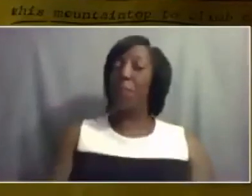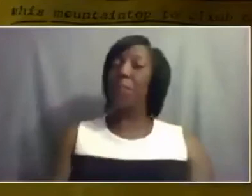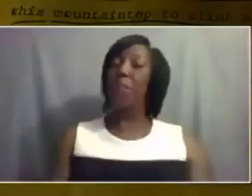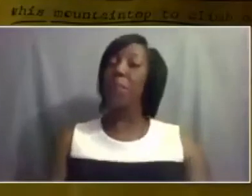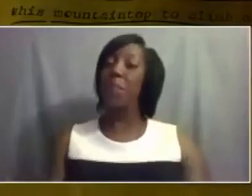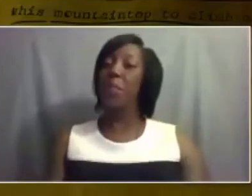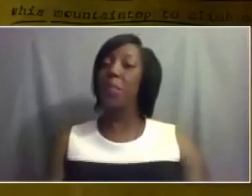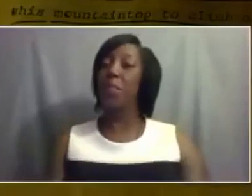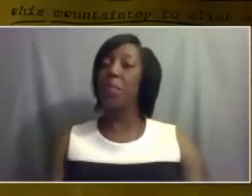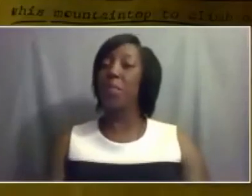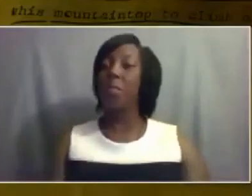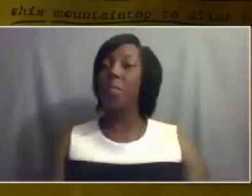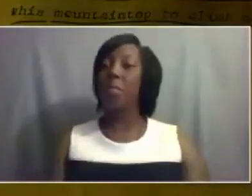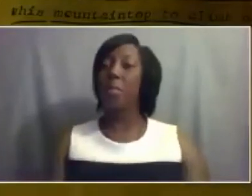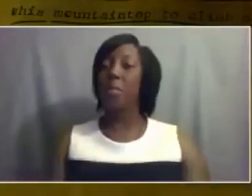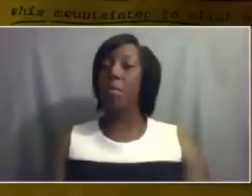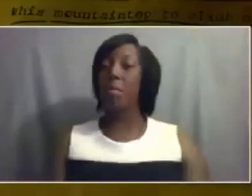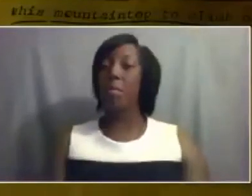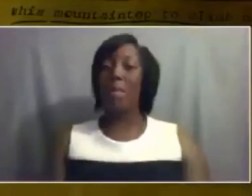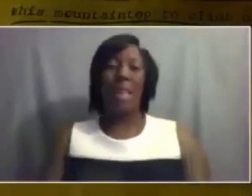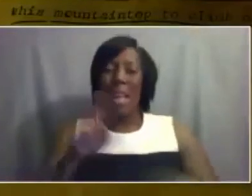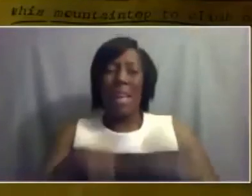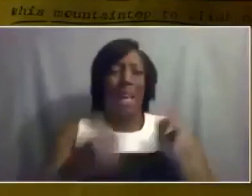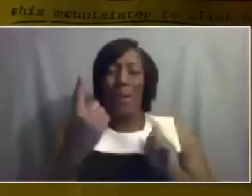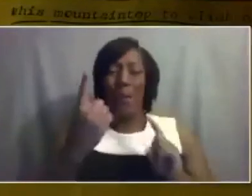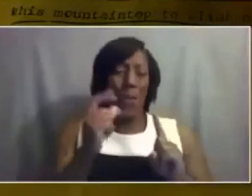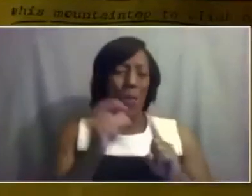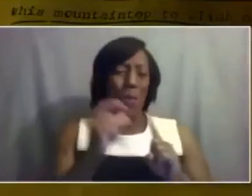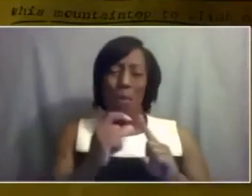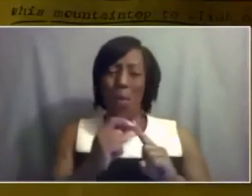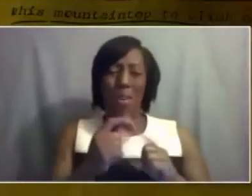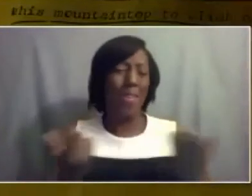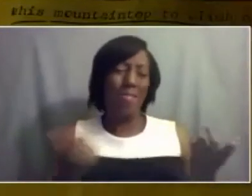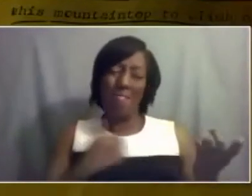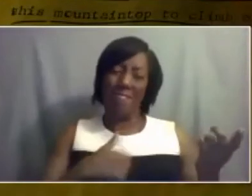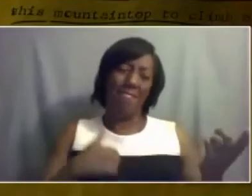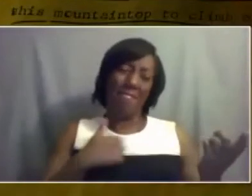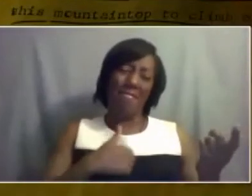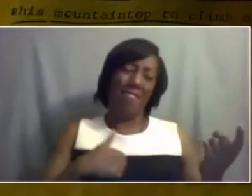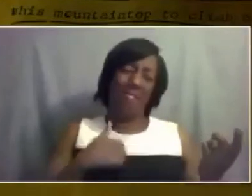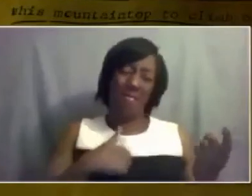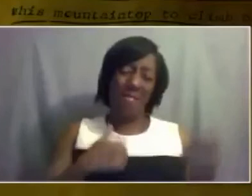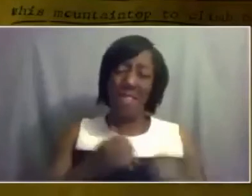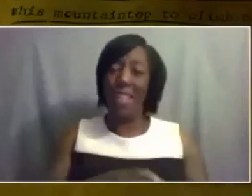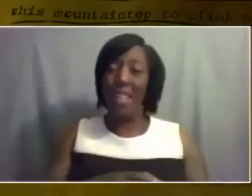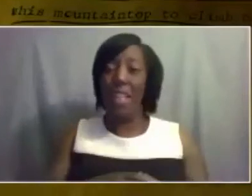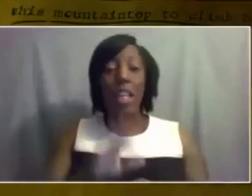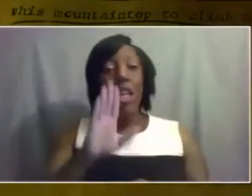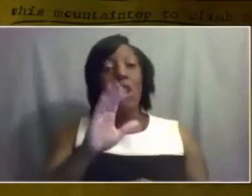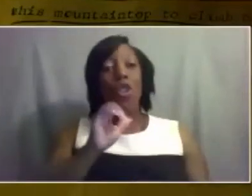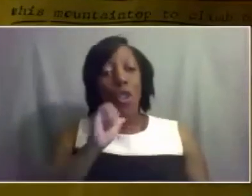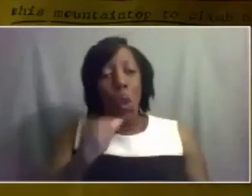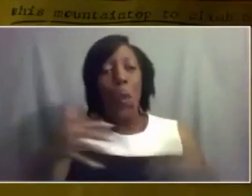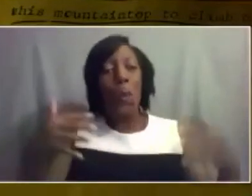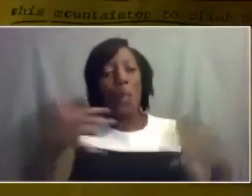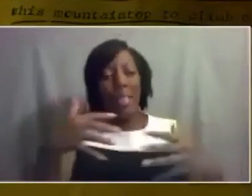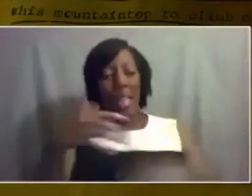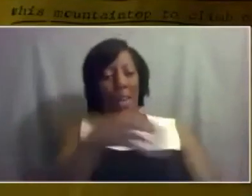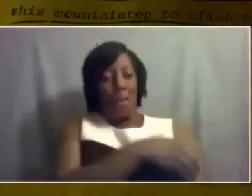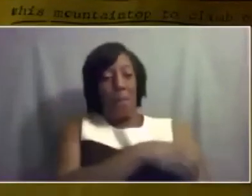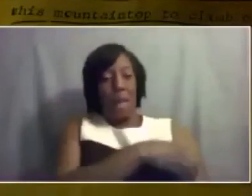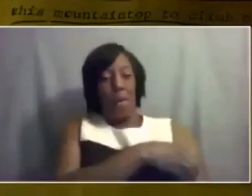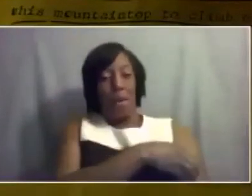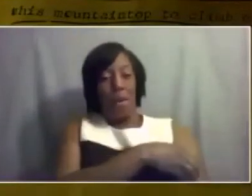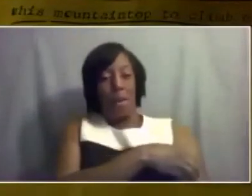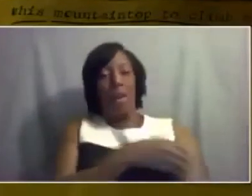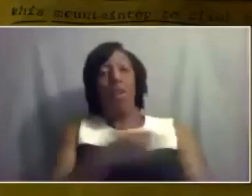Yeah, I can't do the one word. I tried. I would say don't be scared of power. You've got it. It's yours. Don't be scared